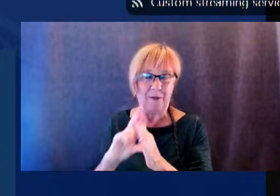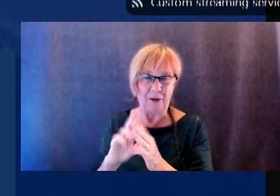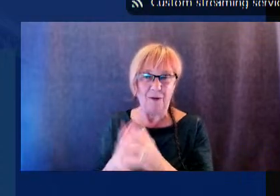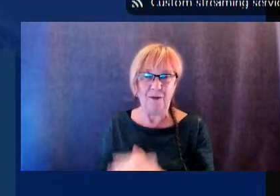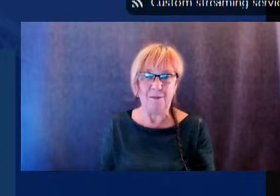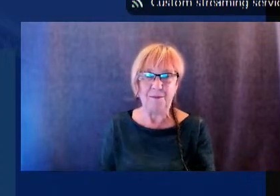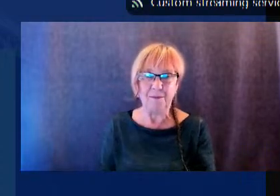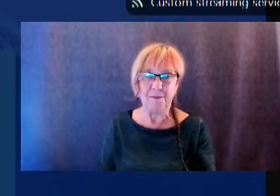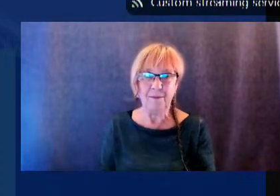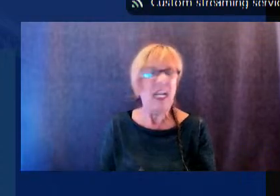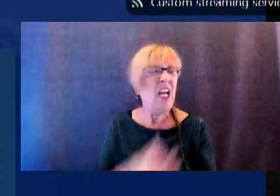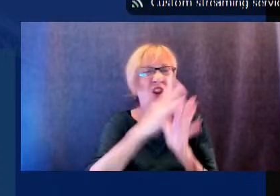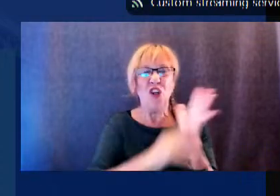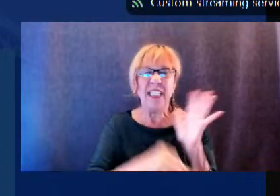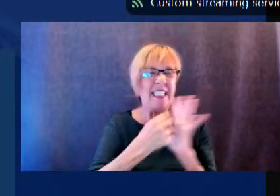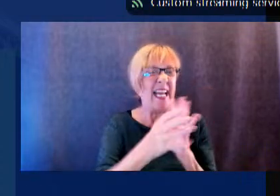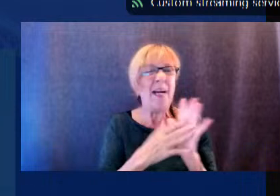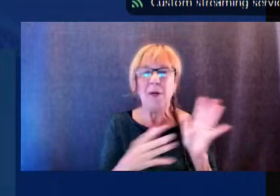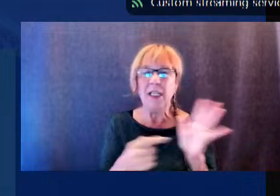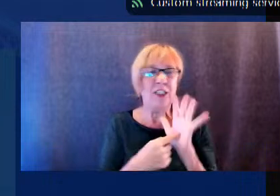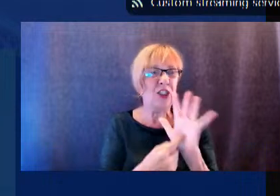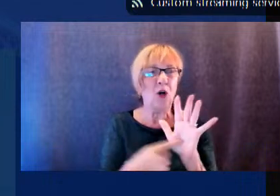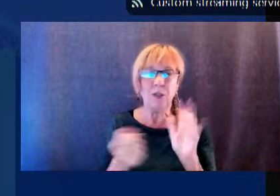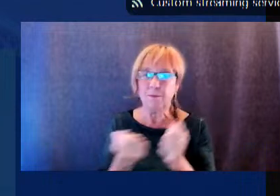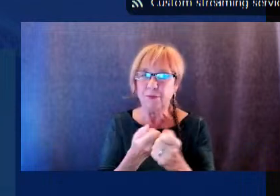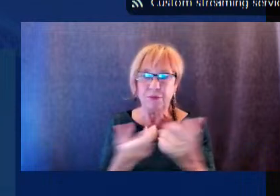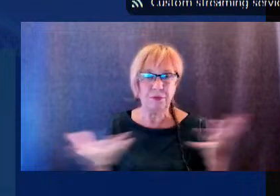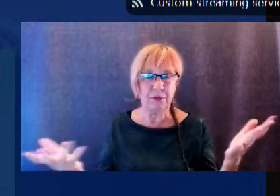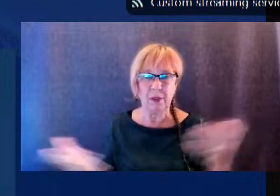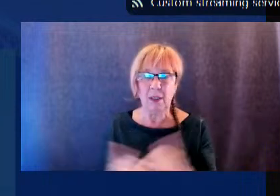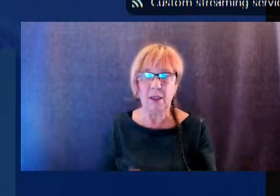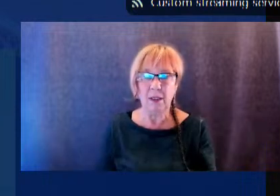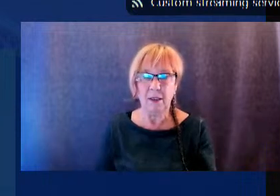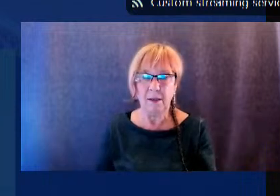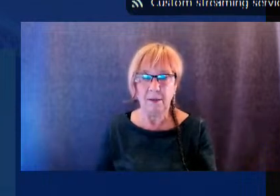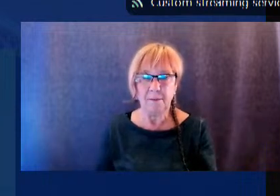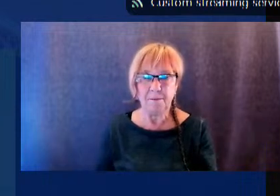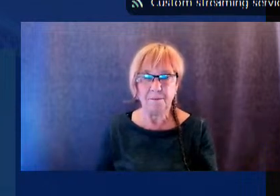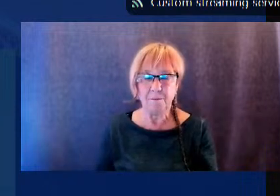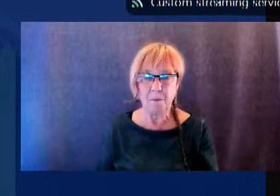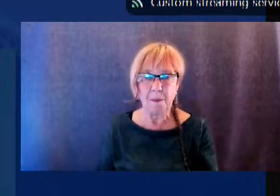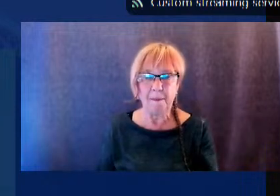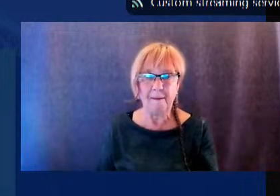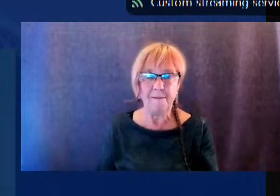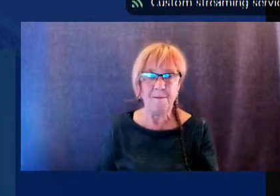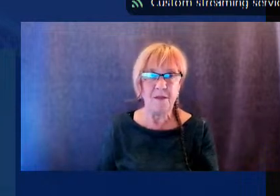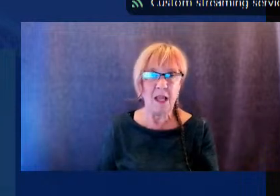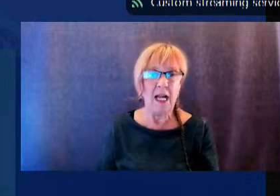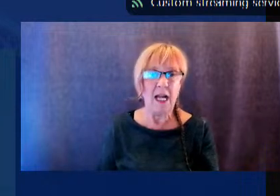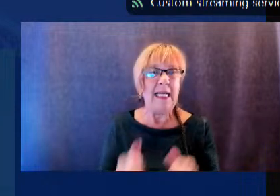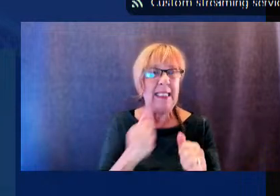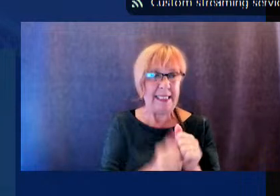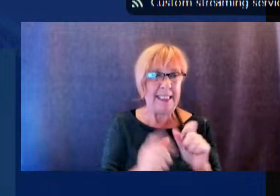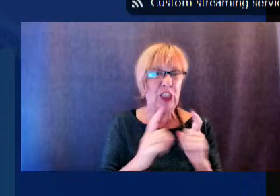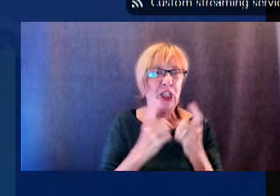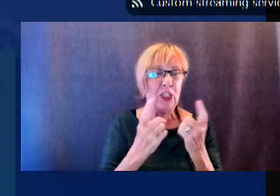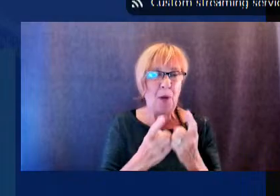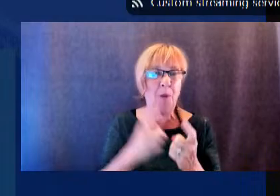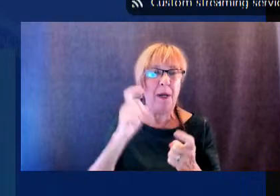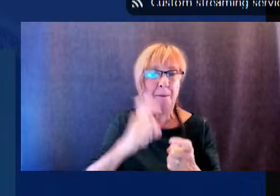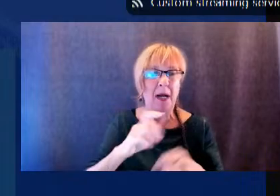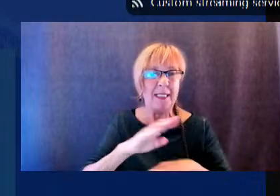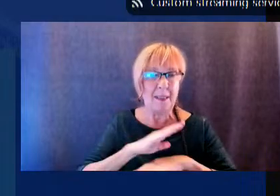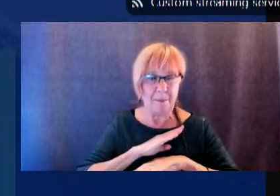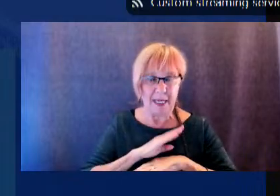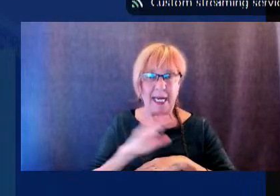table that shows our turnaround times for each of the departments. So again, each of the departments meeting that 10 days on initial reviews, and